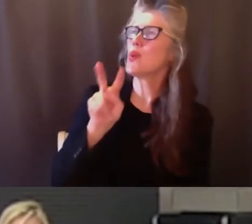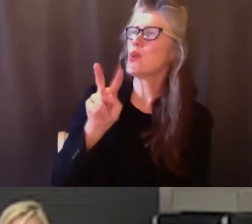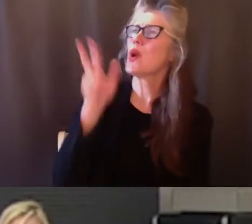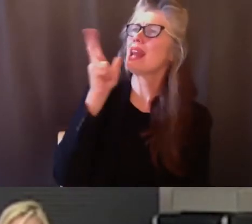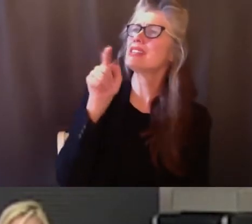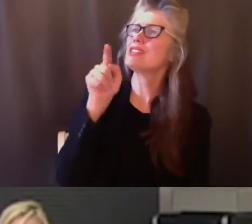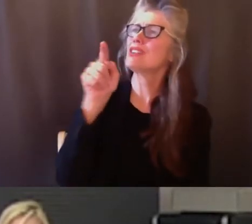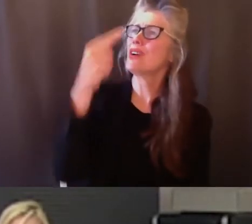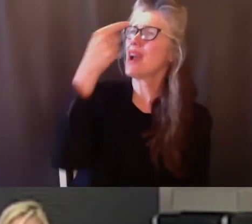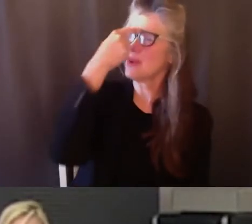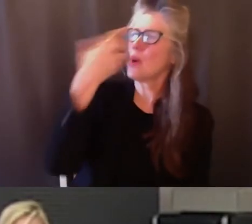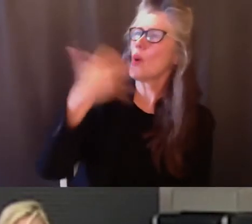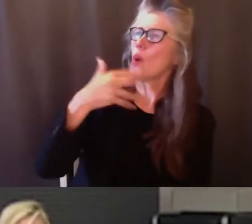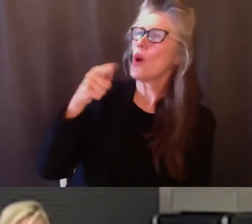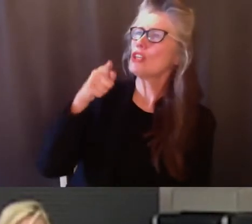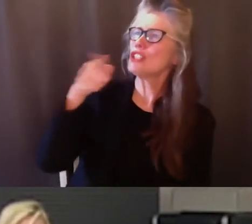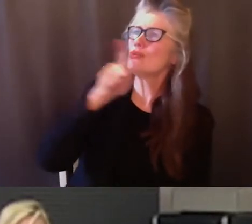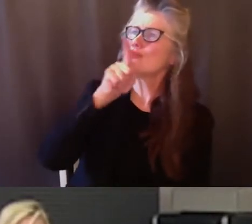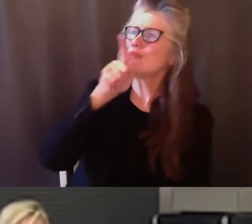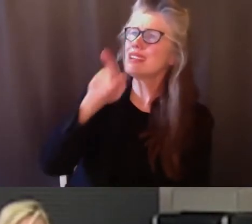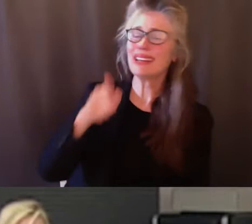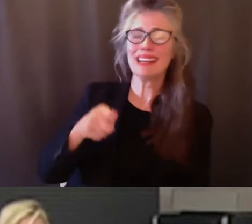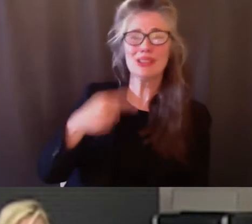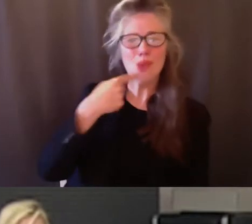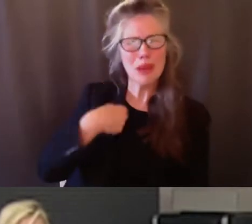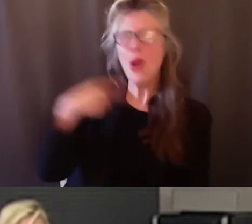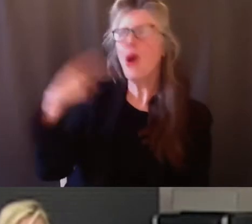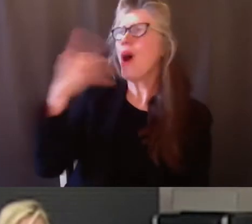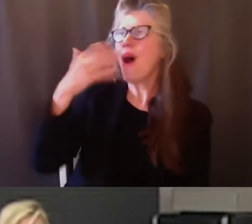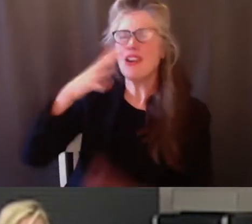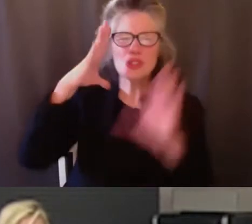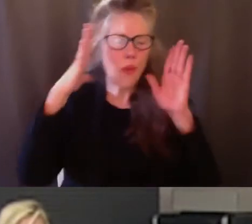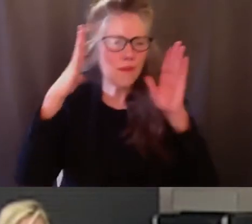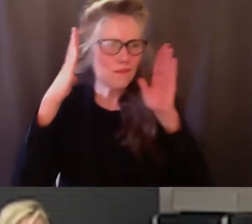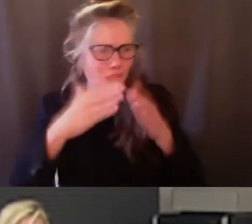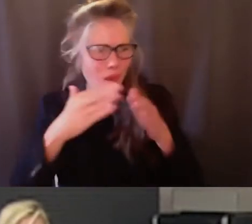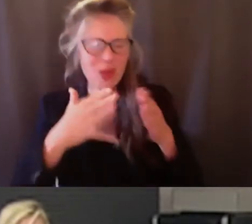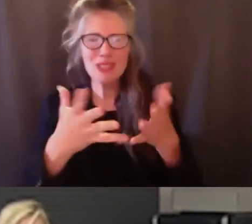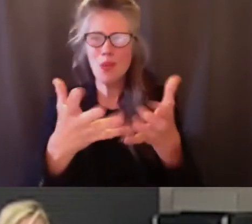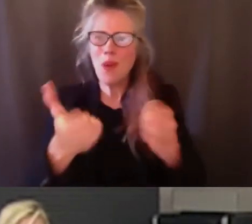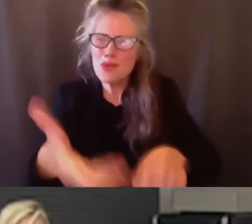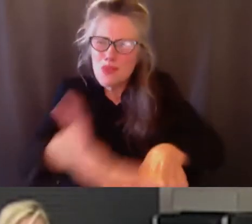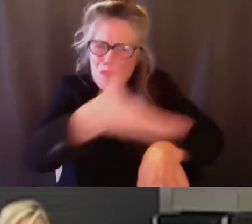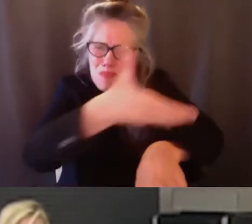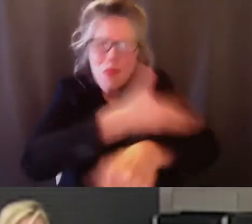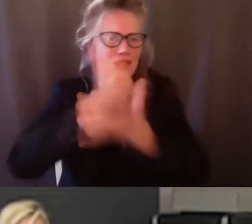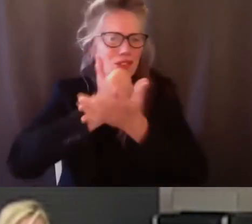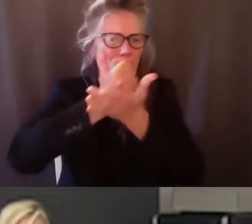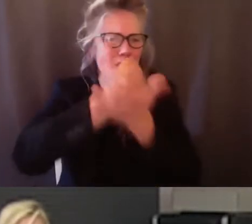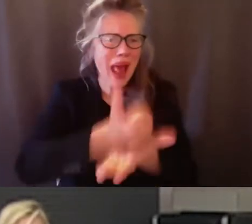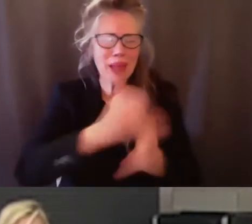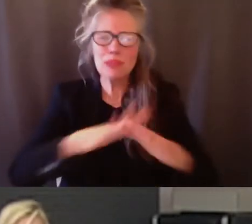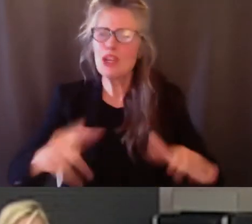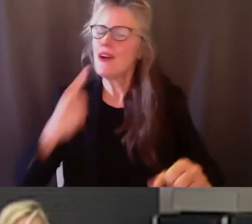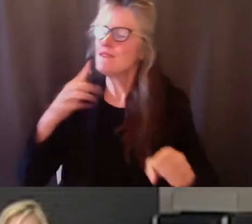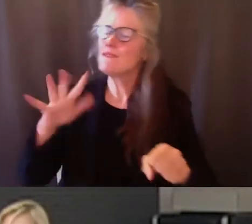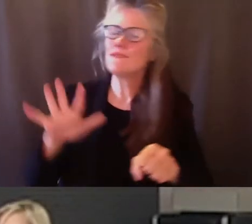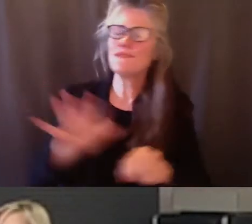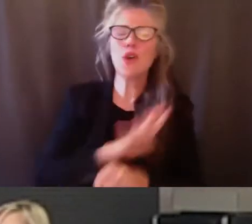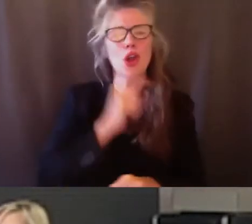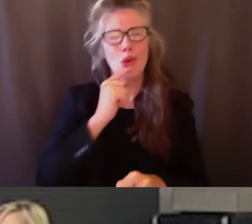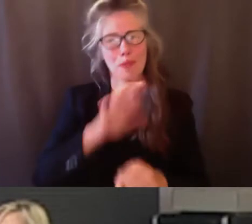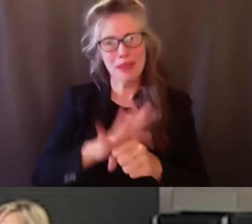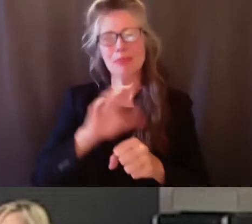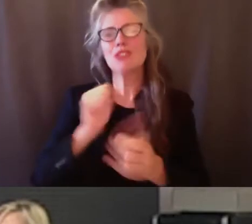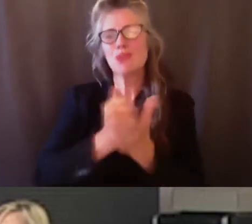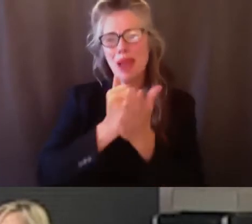a difference for these kids. And that just shows the commitment, the dedication that our educators have to the